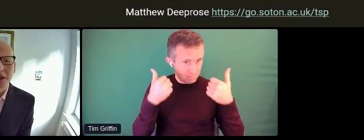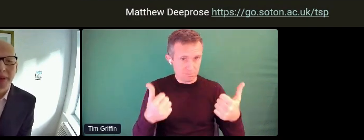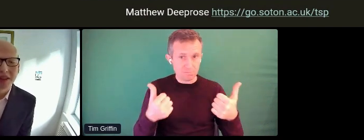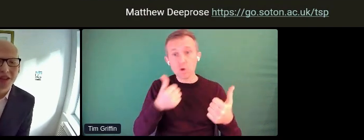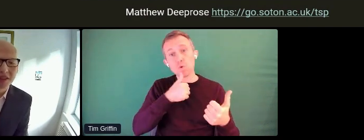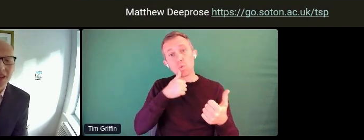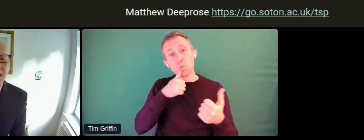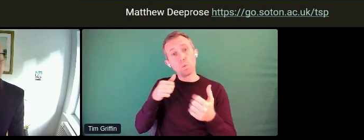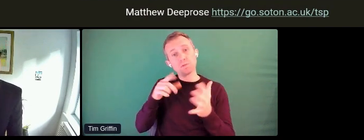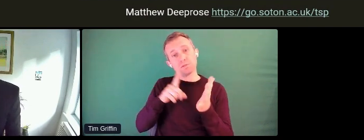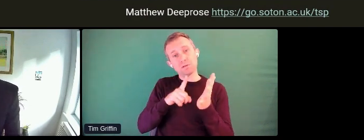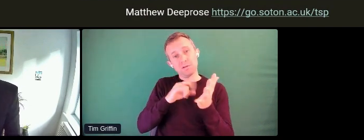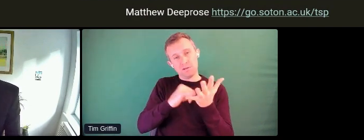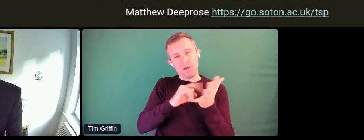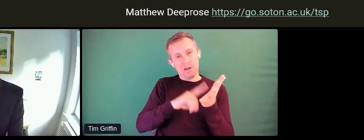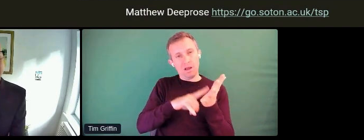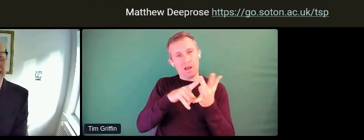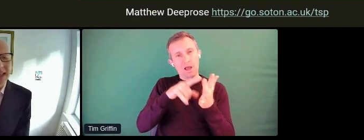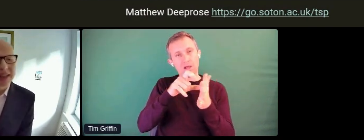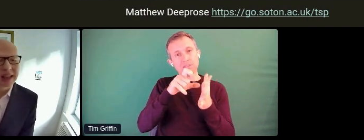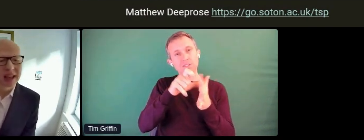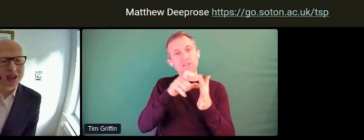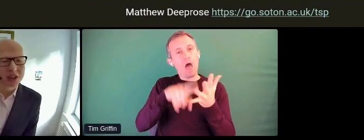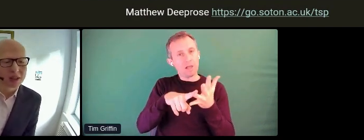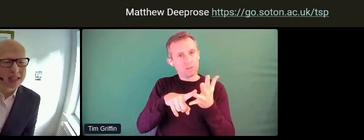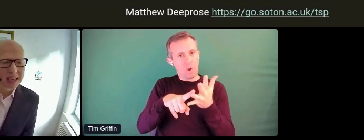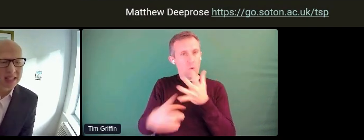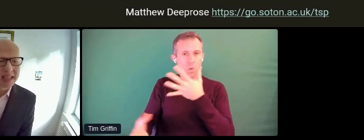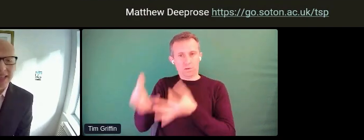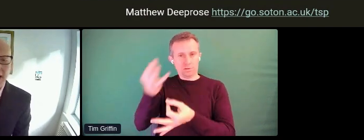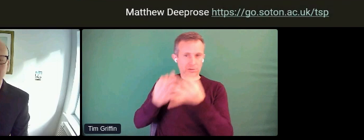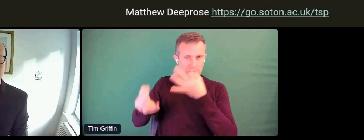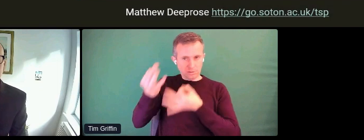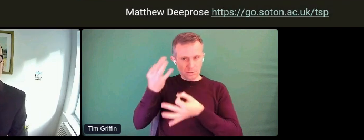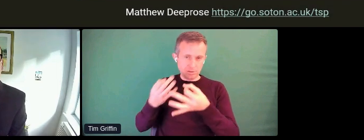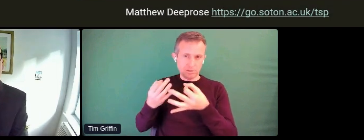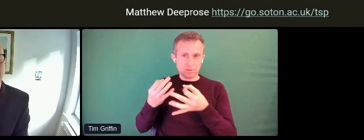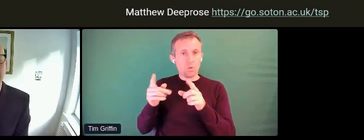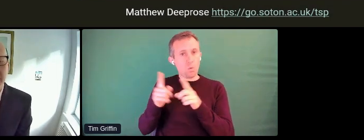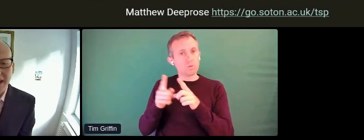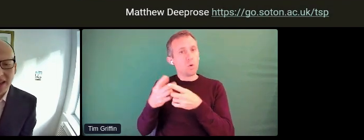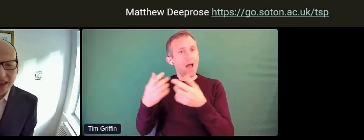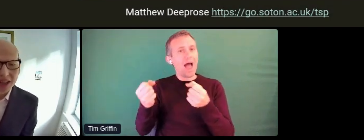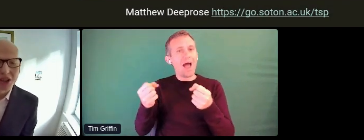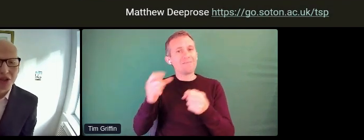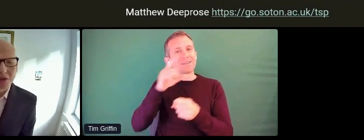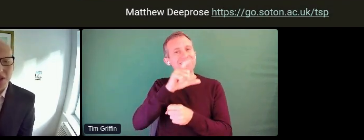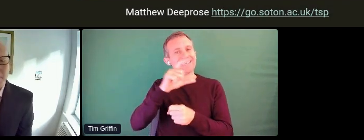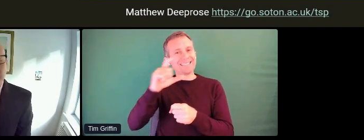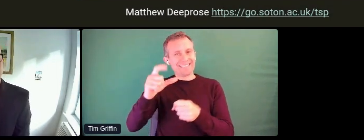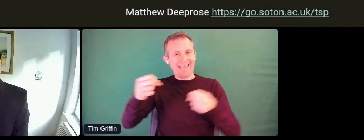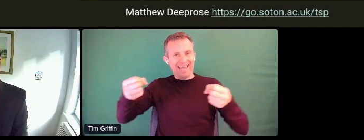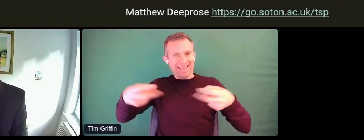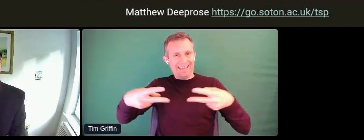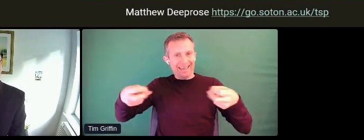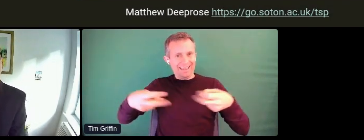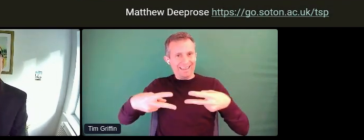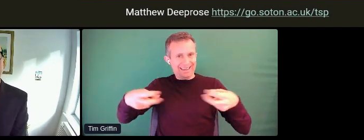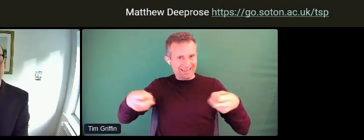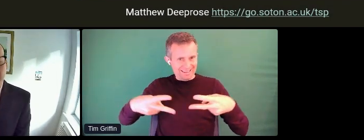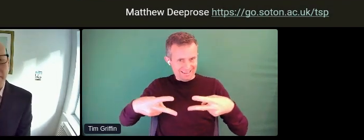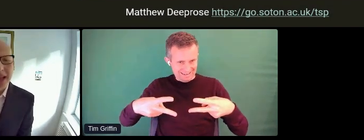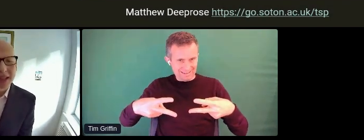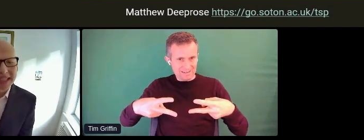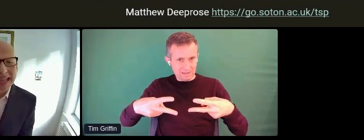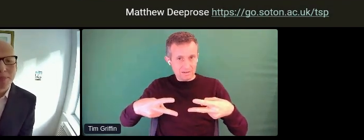Slido to ask questions, and you can also find a link in there to the dedicated captions from Stream Text. You should also be able